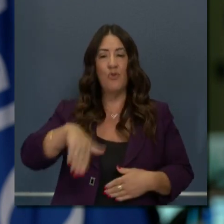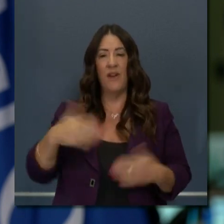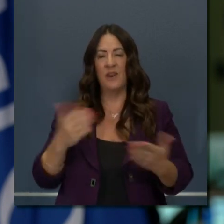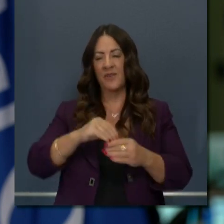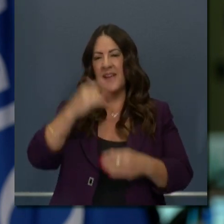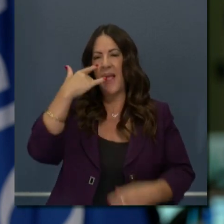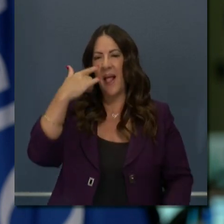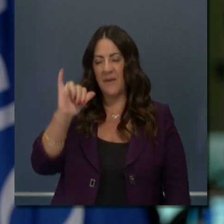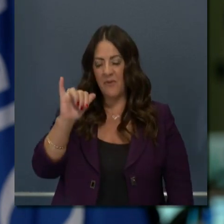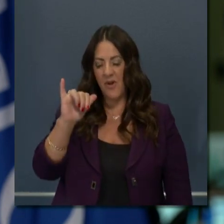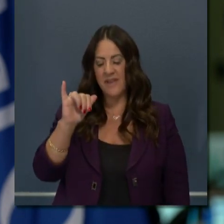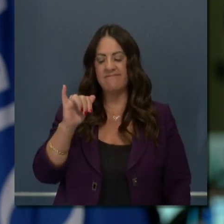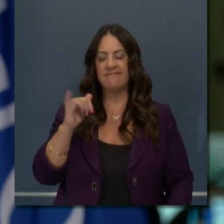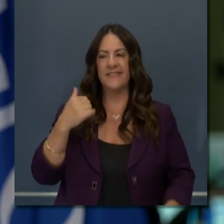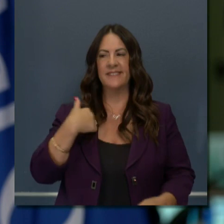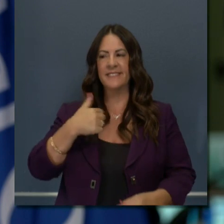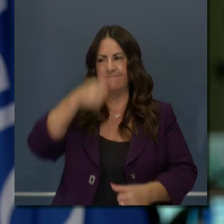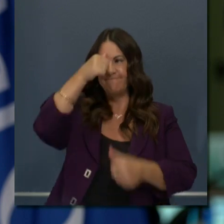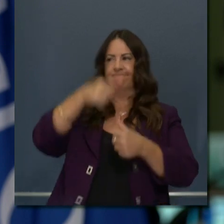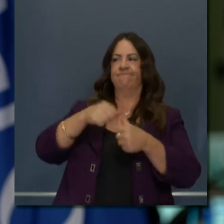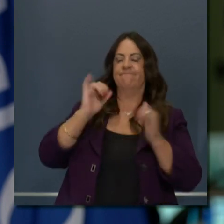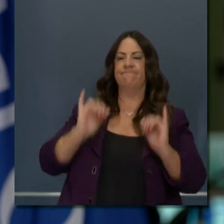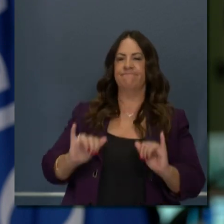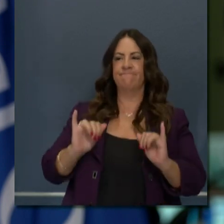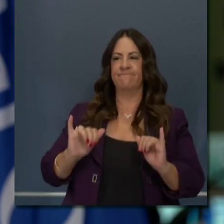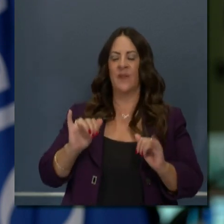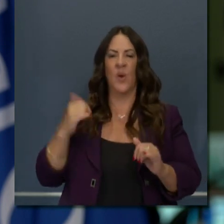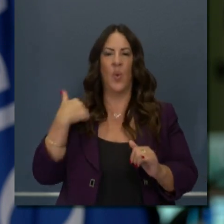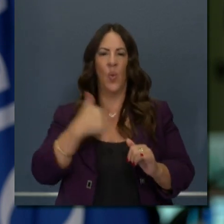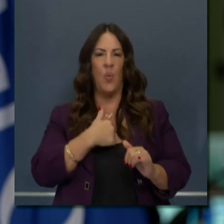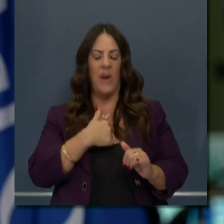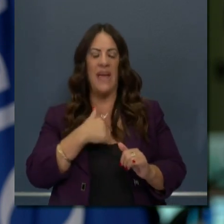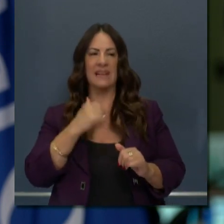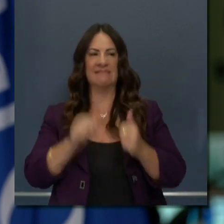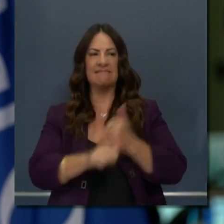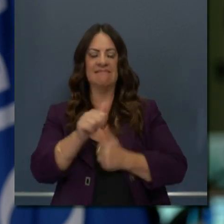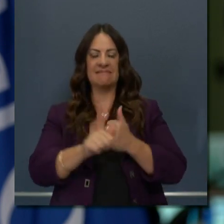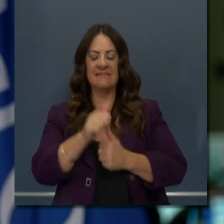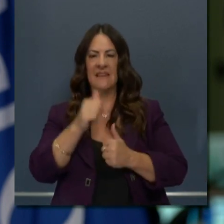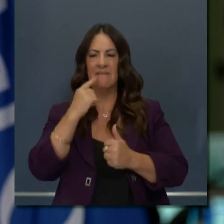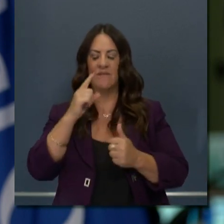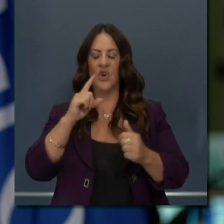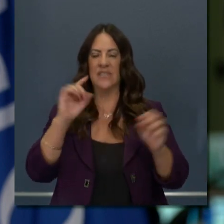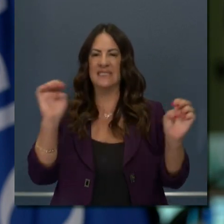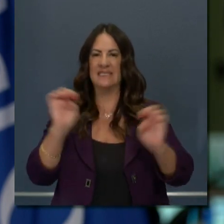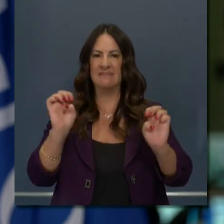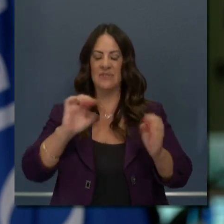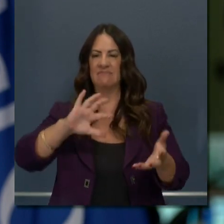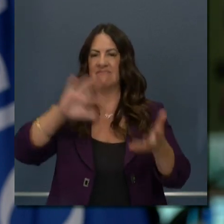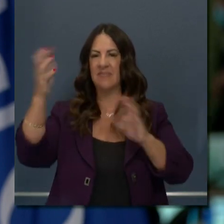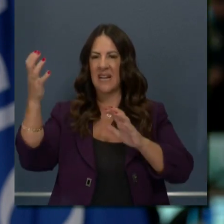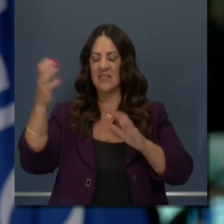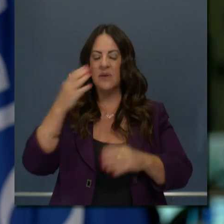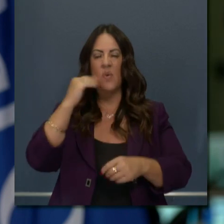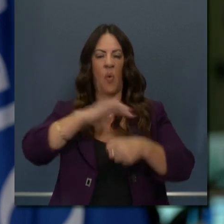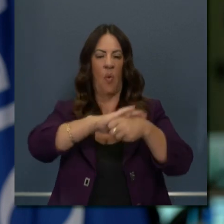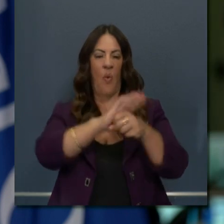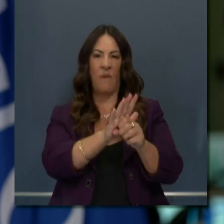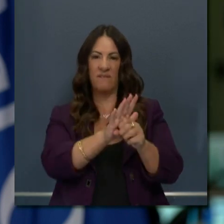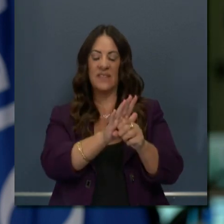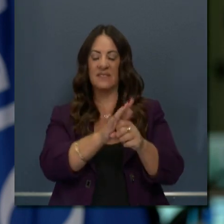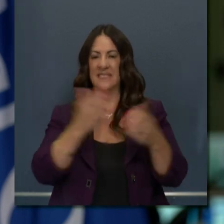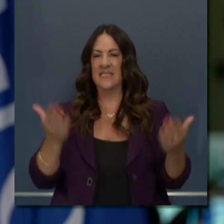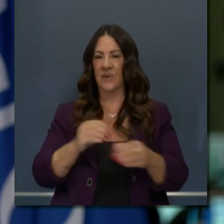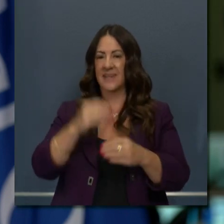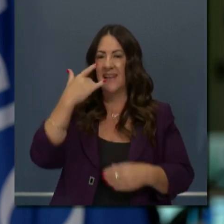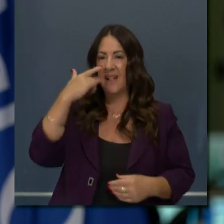been reminded this year just what it is to be at risk to disasters and emergencies. Of course, we've had COVID-19 here